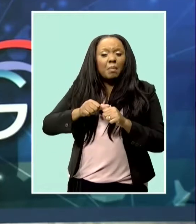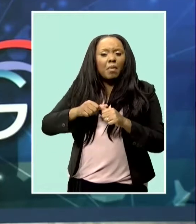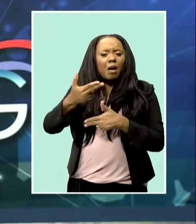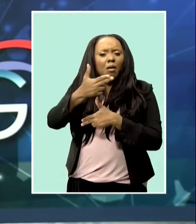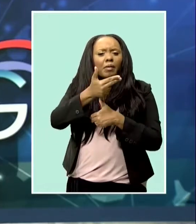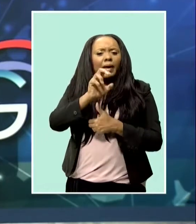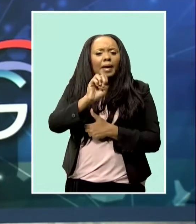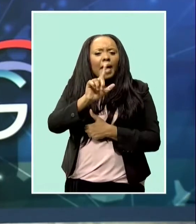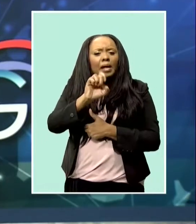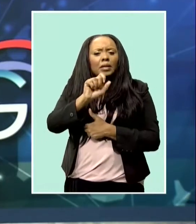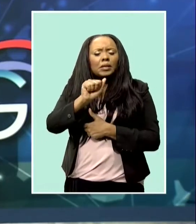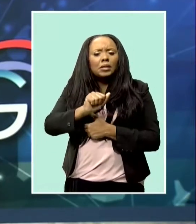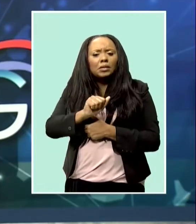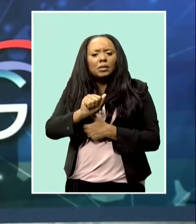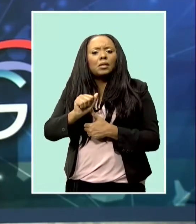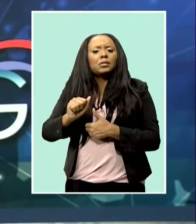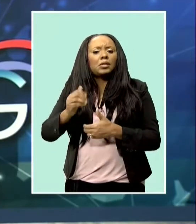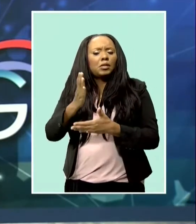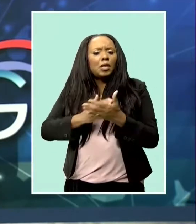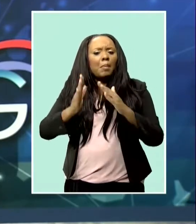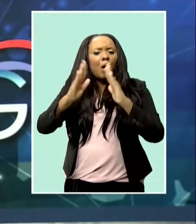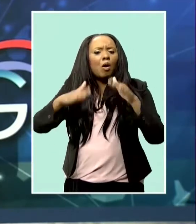George South, Dwight Sutherland, says